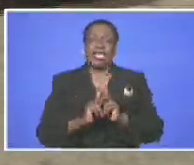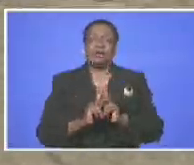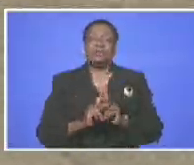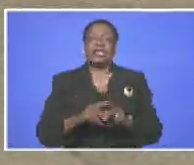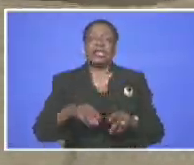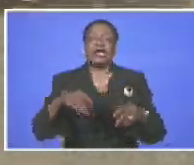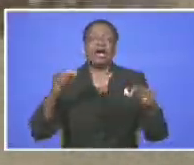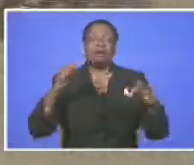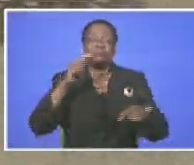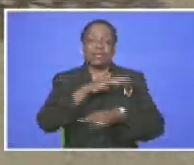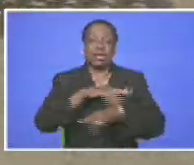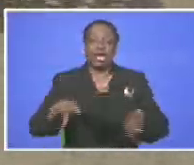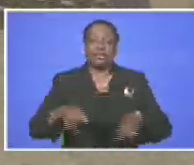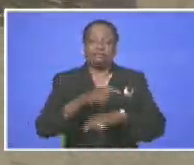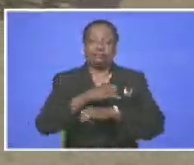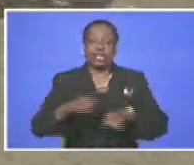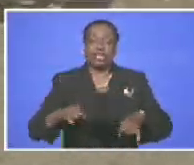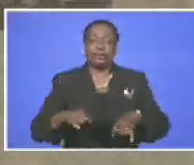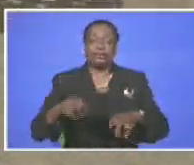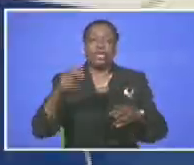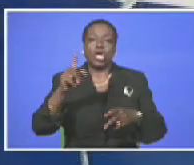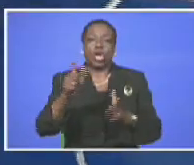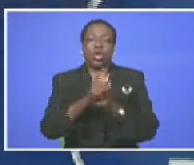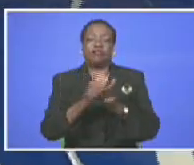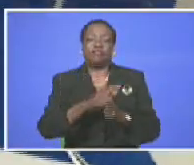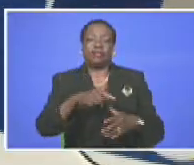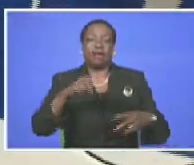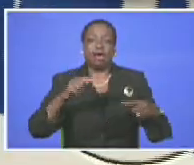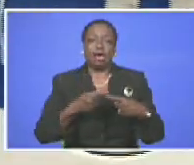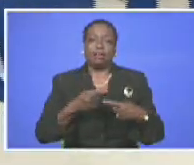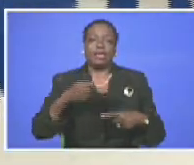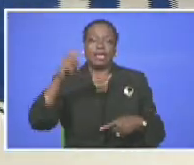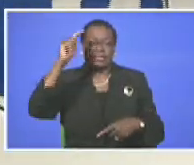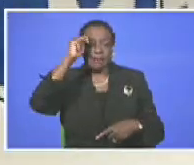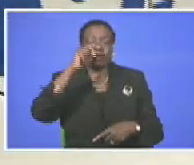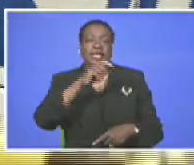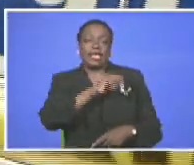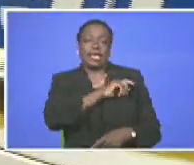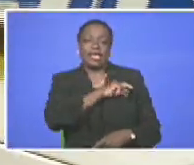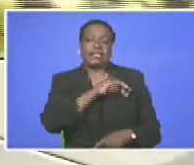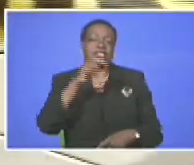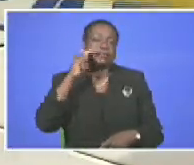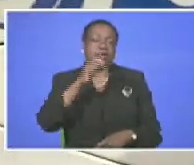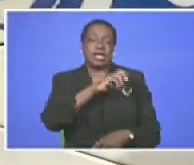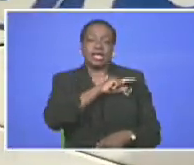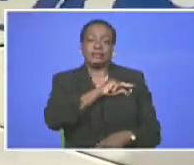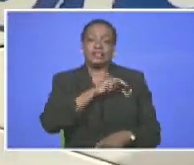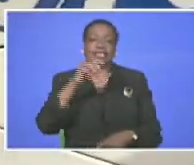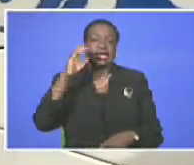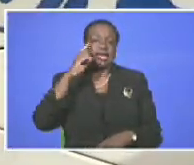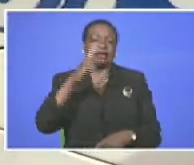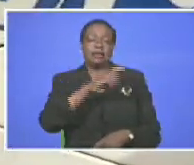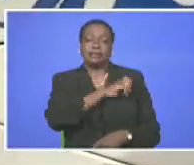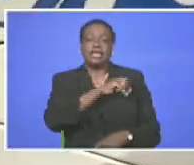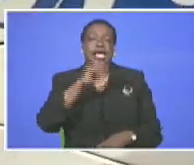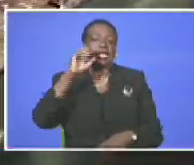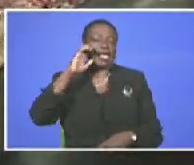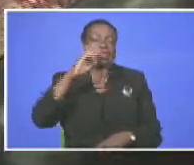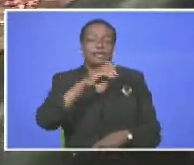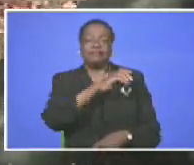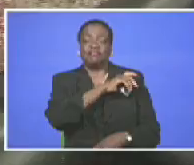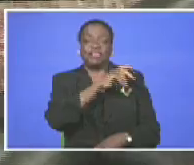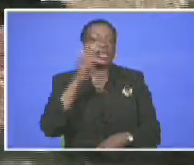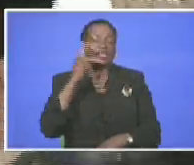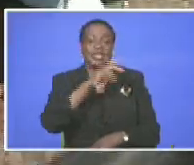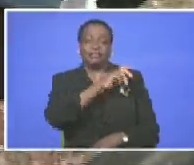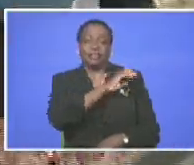harm, causing the deaths of Tabitha Hay, Tommy Patrice Gibson, Diana Gray Ferguson, and Kathleen Fernander. The women were